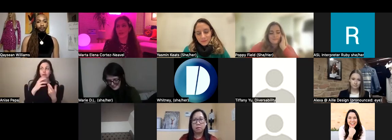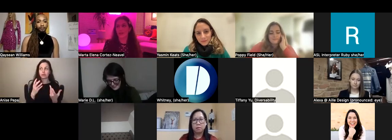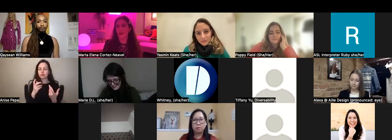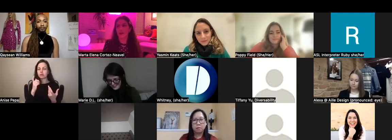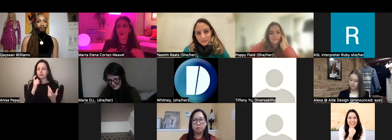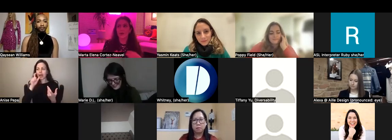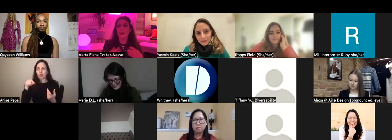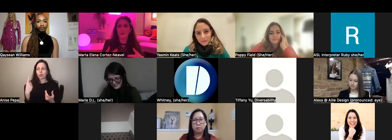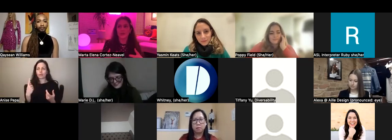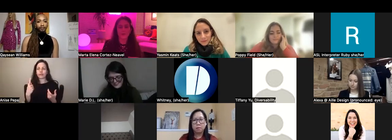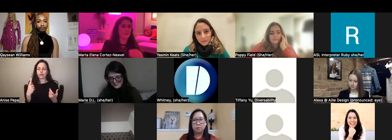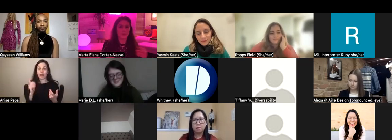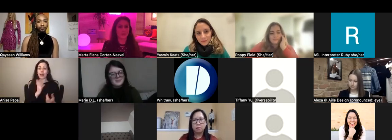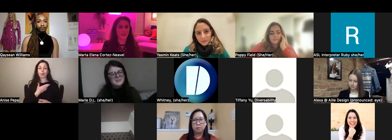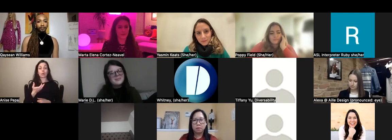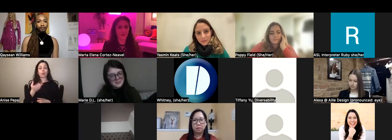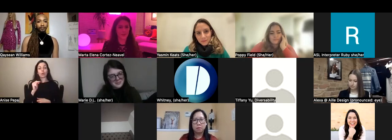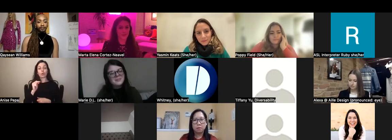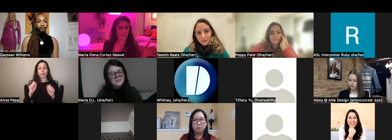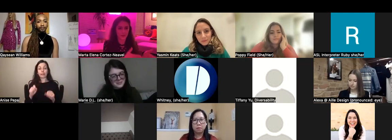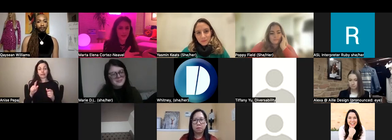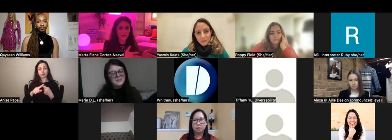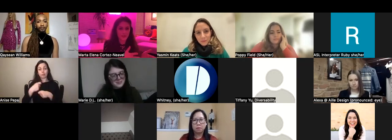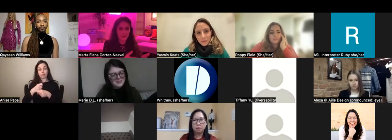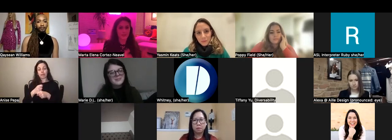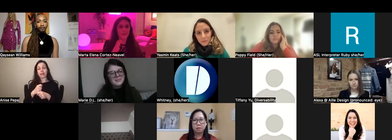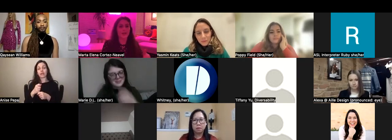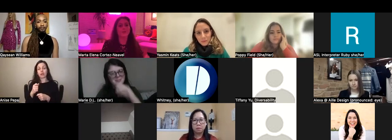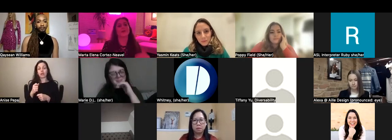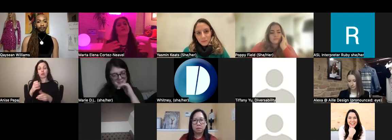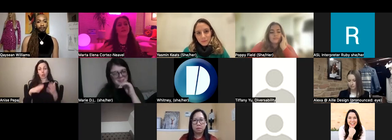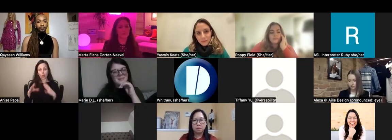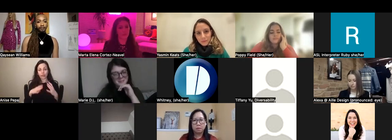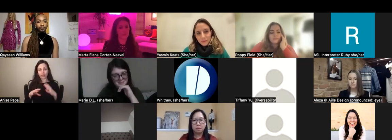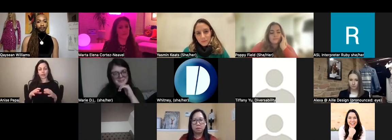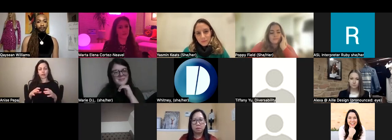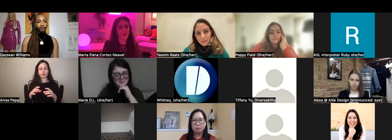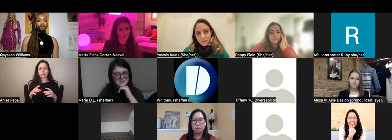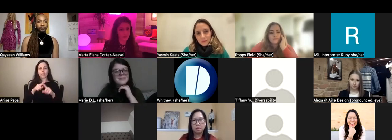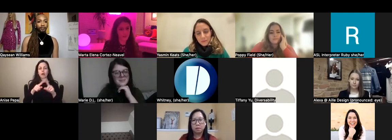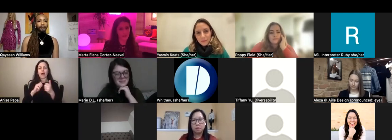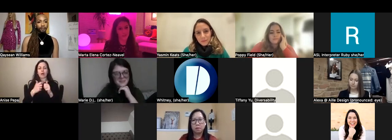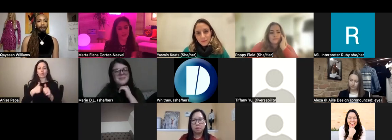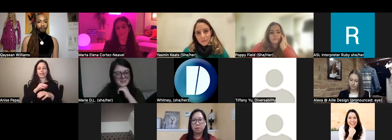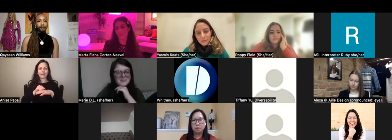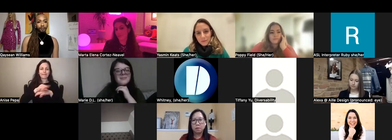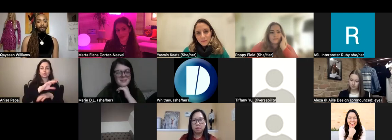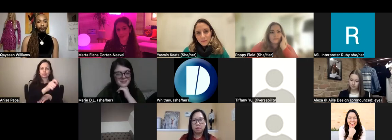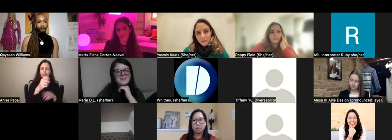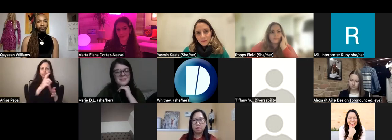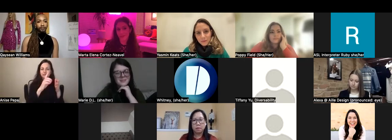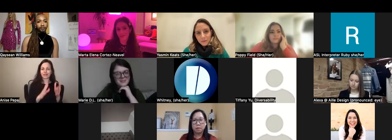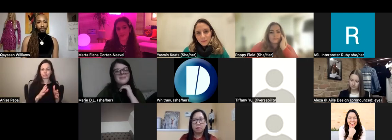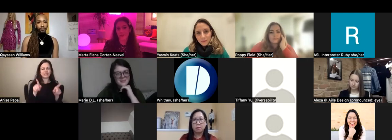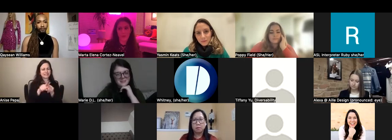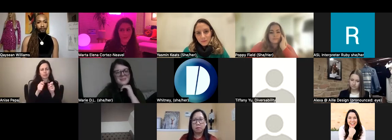like our own ability to produce adaptive clothing as a separate industry, but it's like, how can we have influence on other designers, just like all